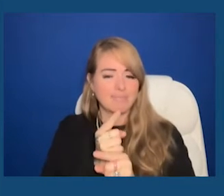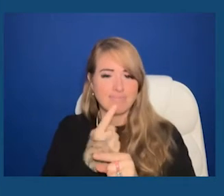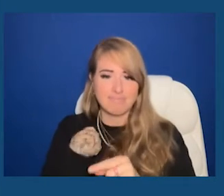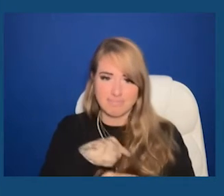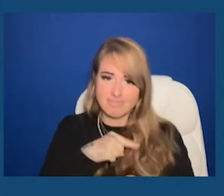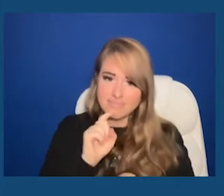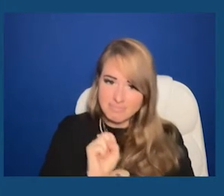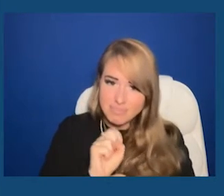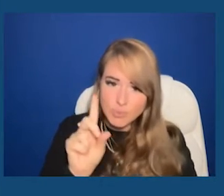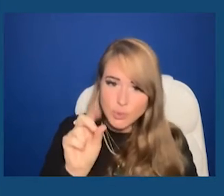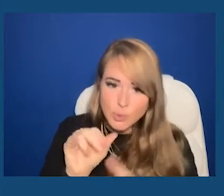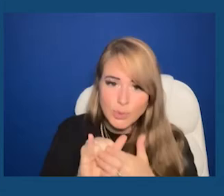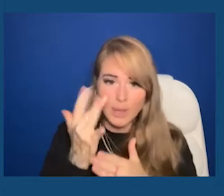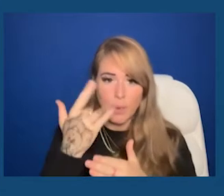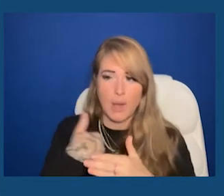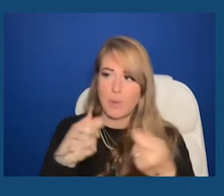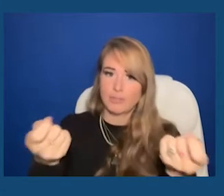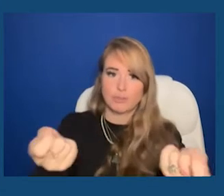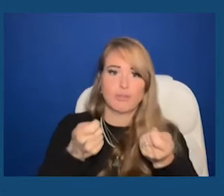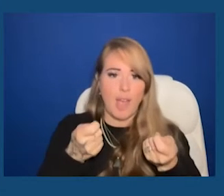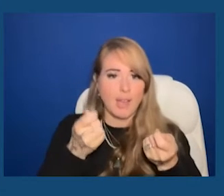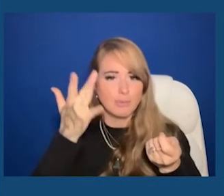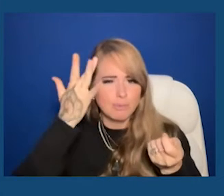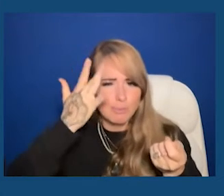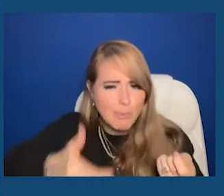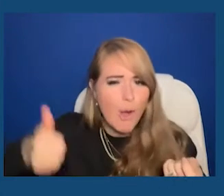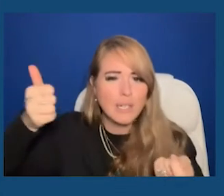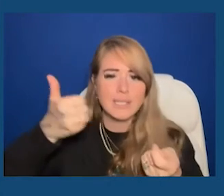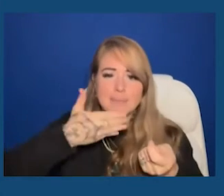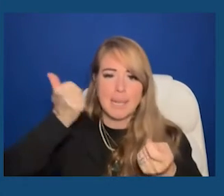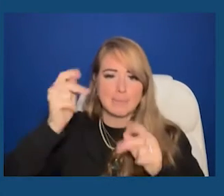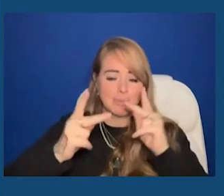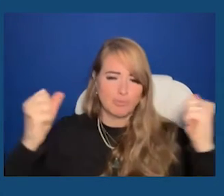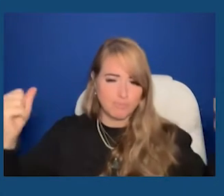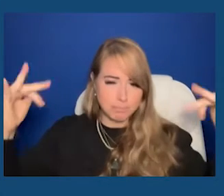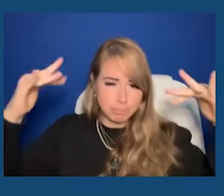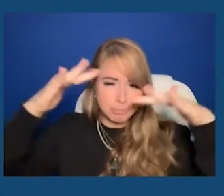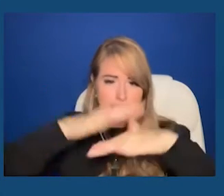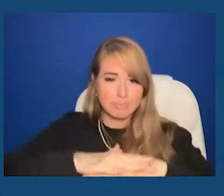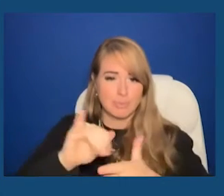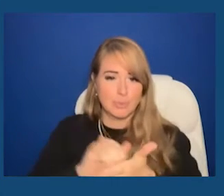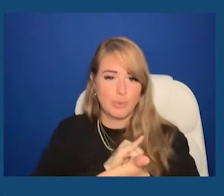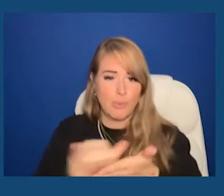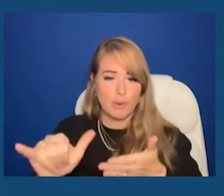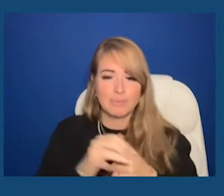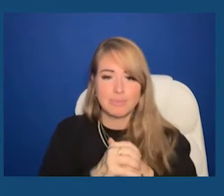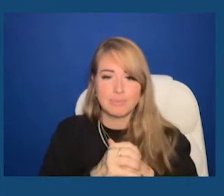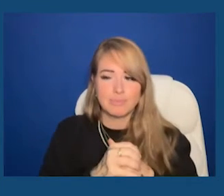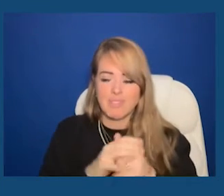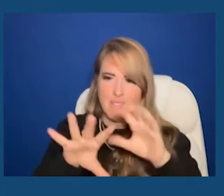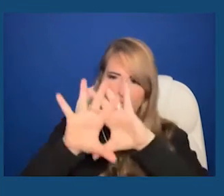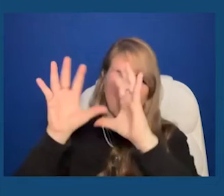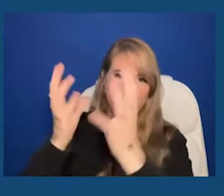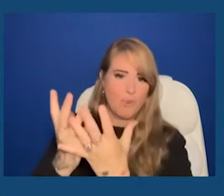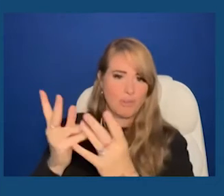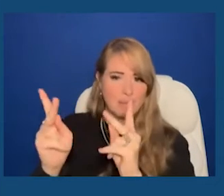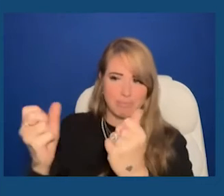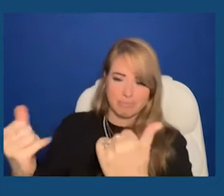able to attract the smartest and the best people from everywhere across the world and across our